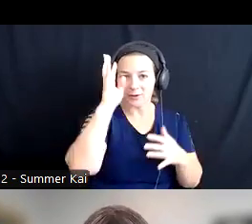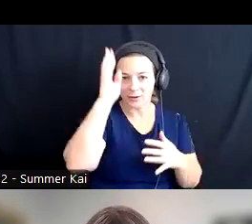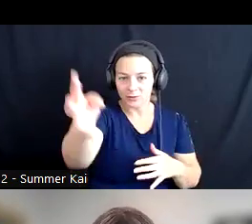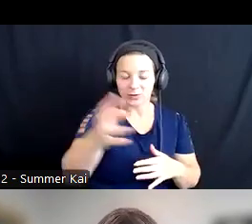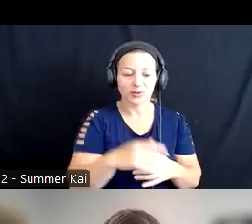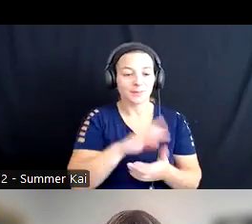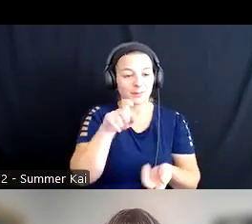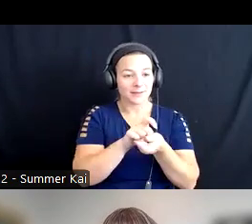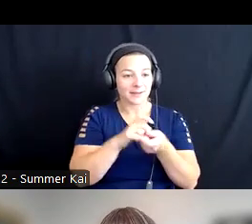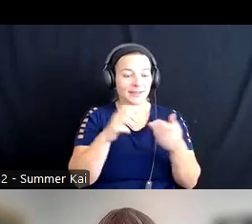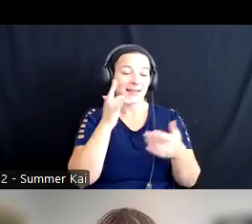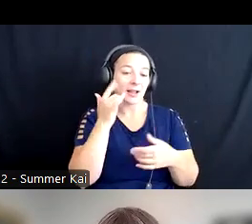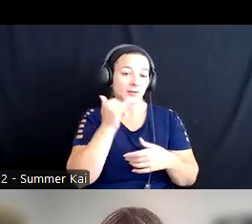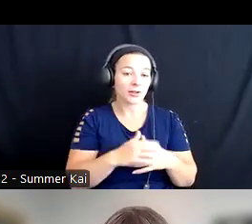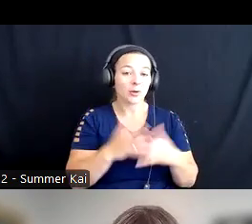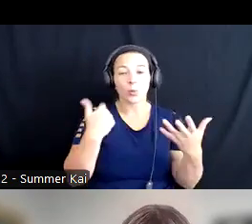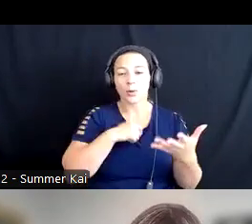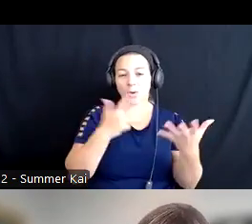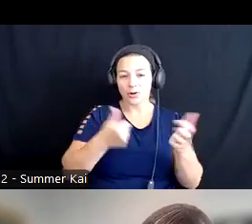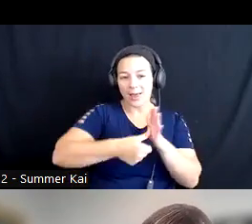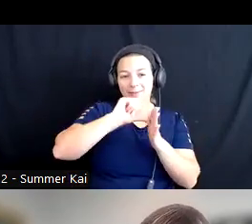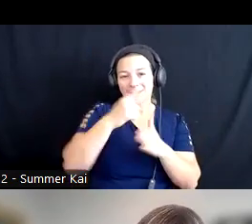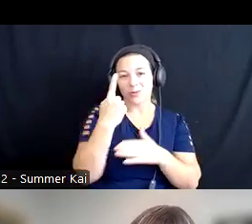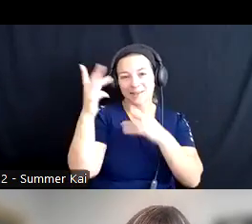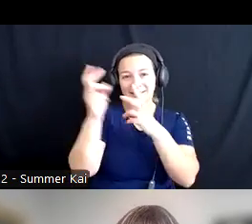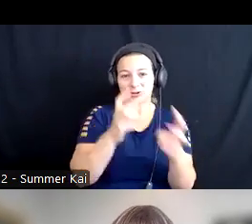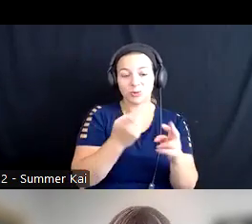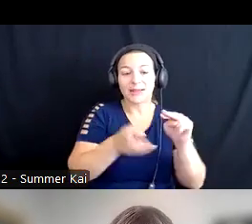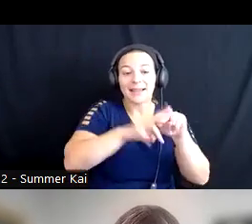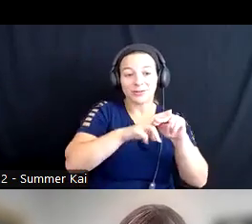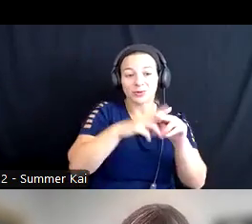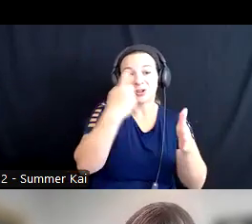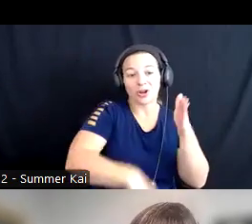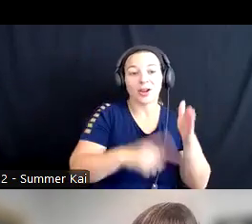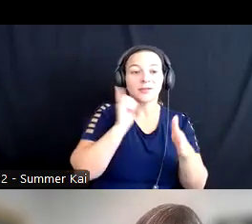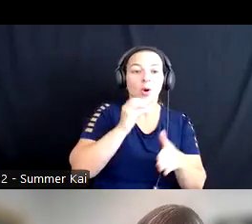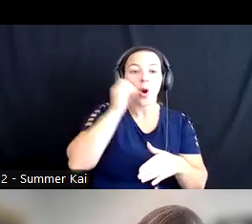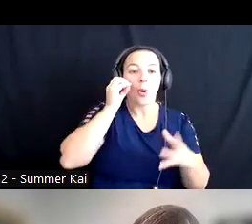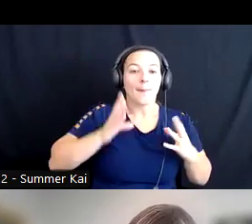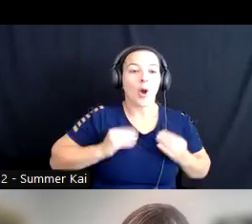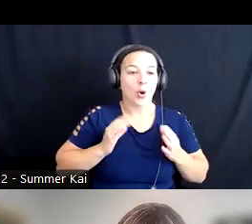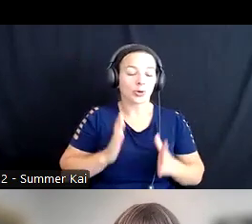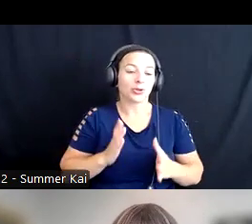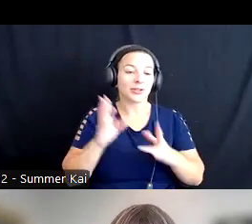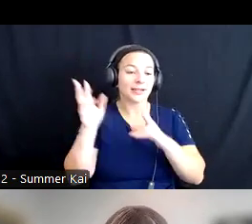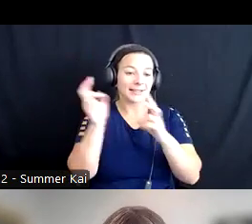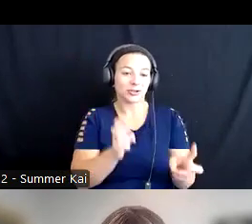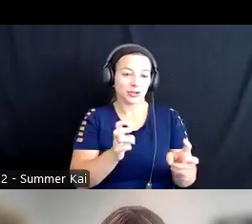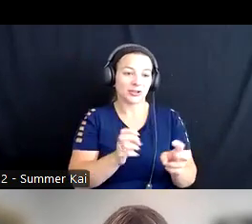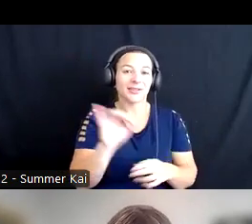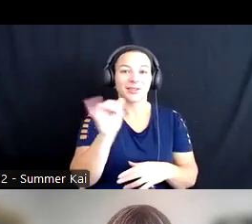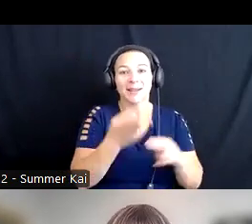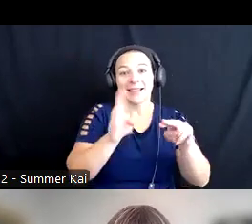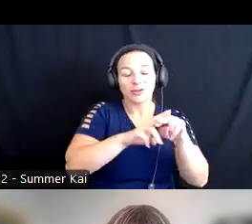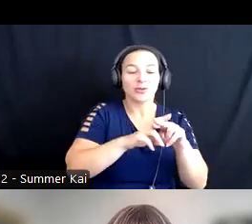next slide, please, Kelly, we want to highlight just one issue, which is the increasing cost of homeowners insurance, in part driven by increasing numbers of claims from